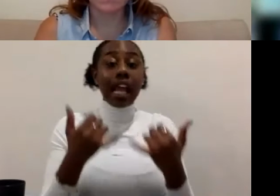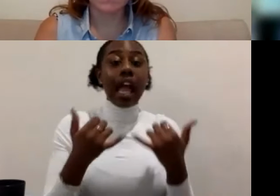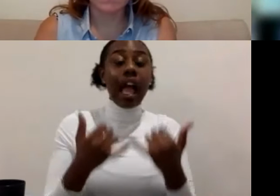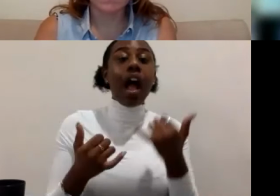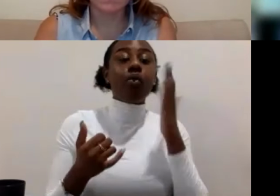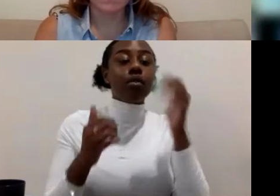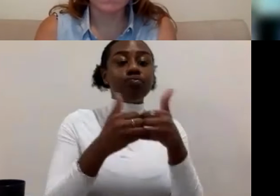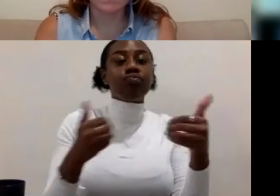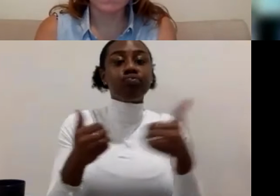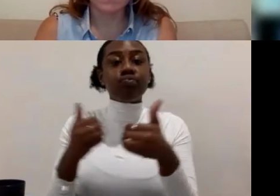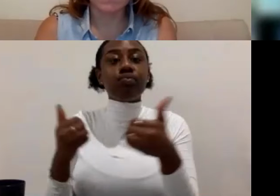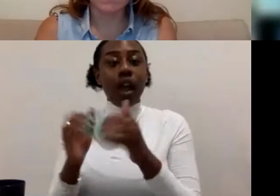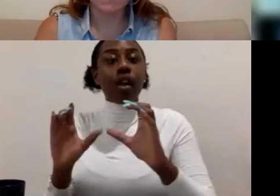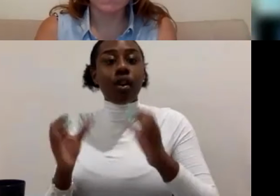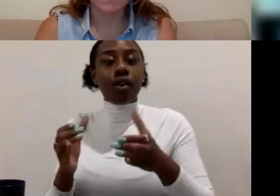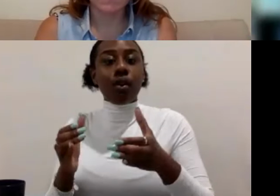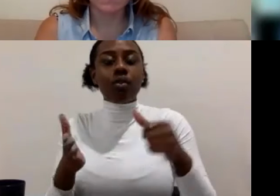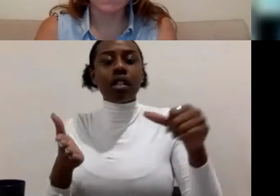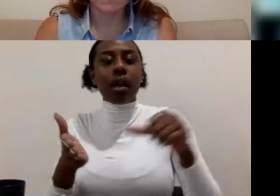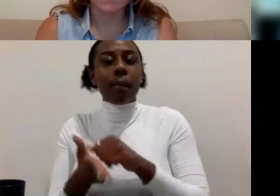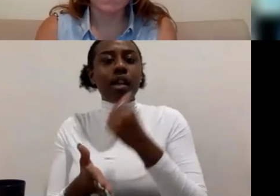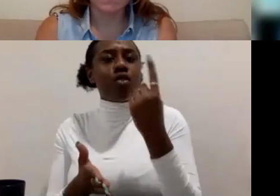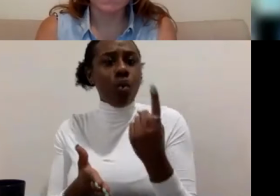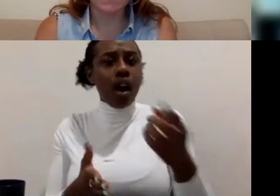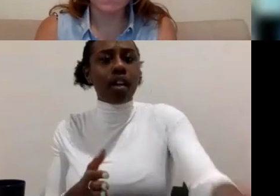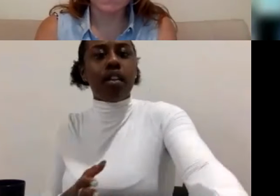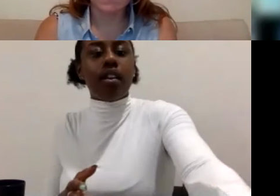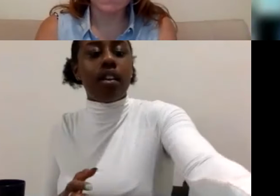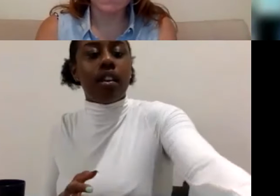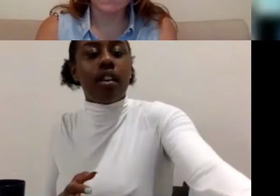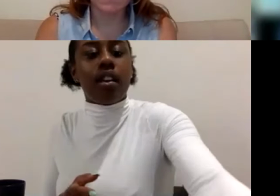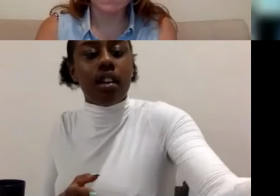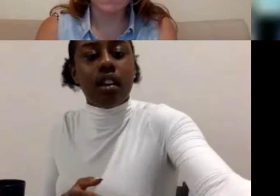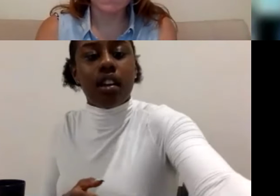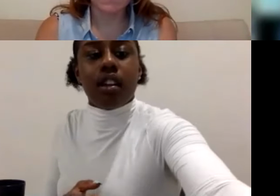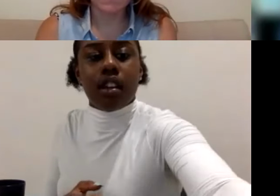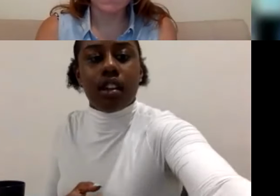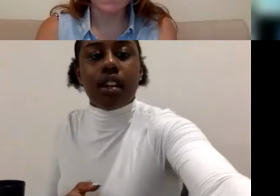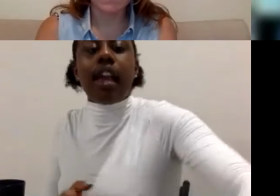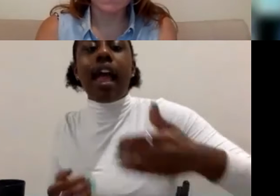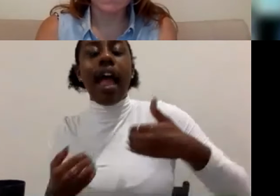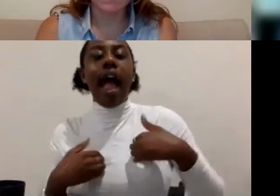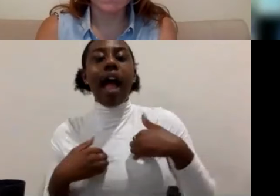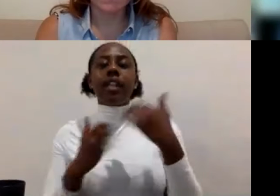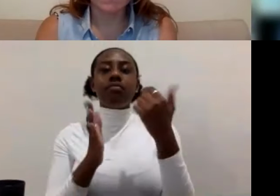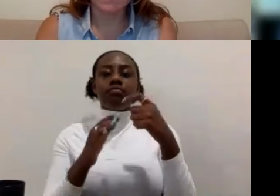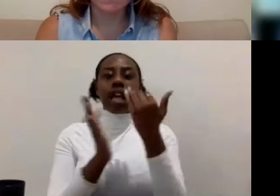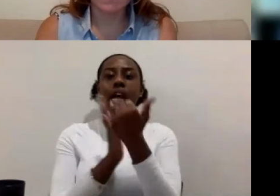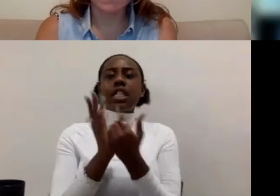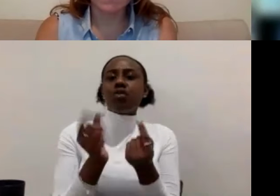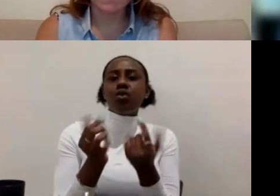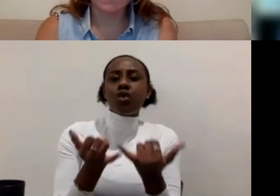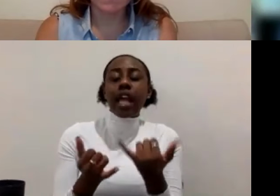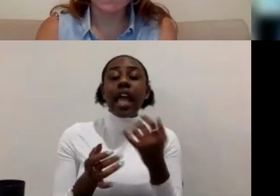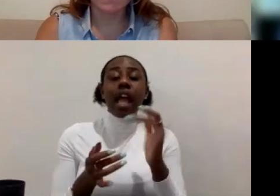Page one of the participant guide, like I mentioned, has our agenda. And if you scroll down to page